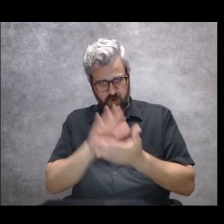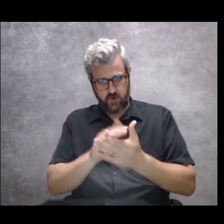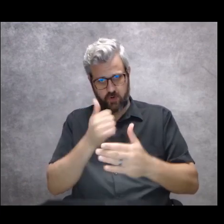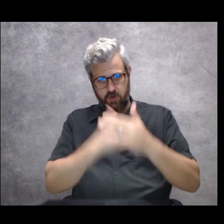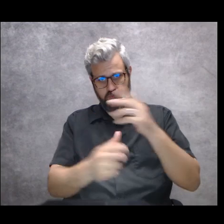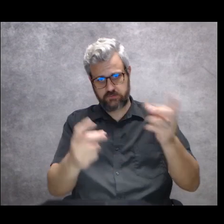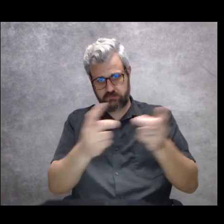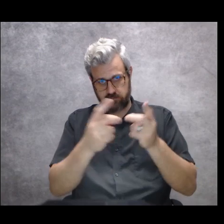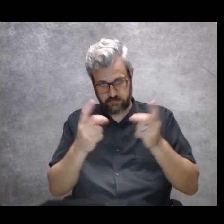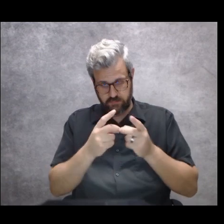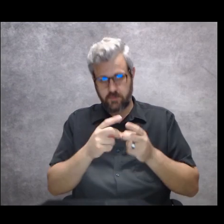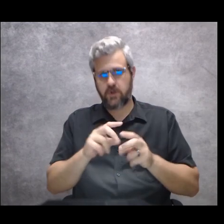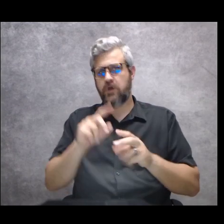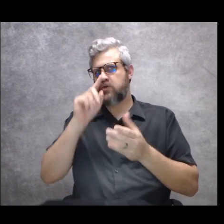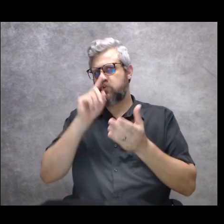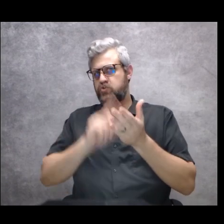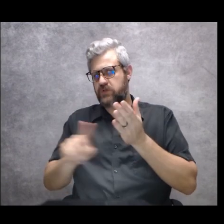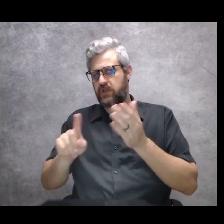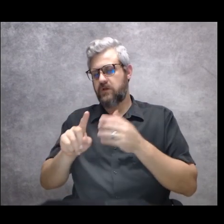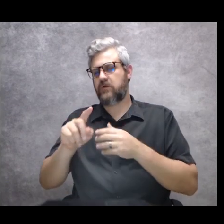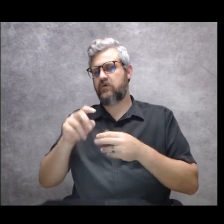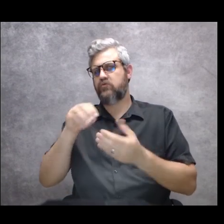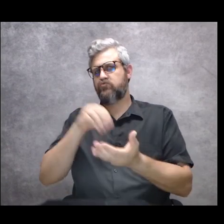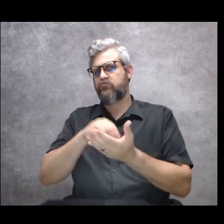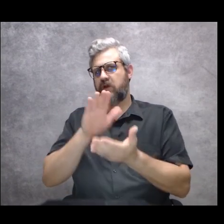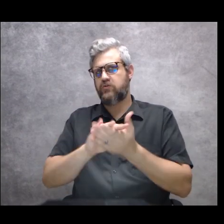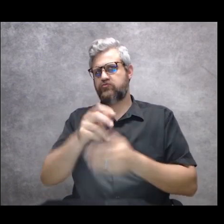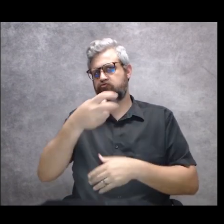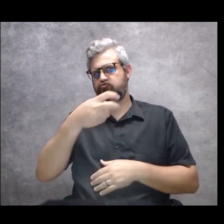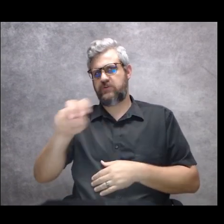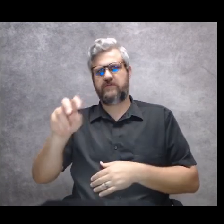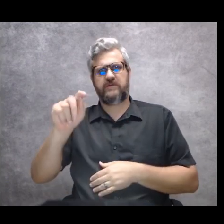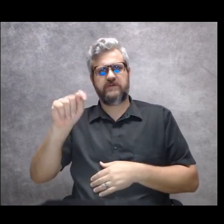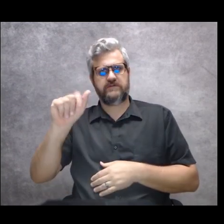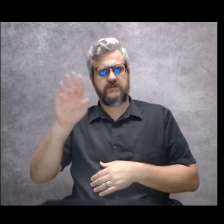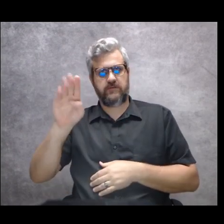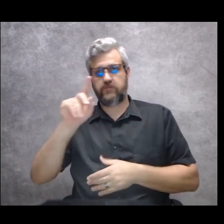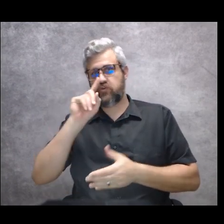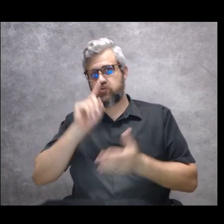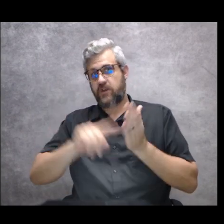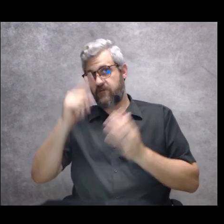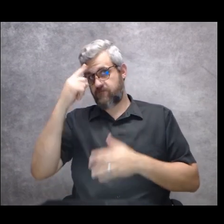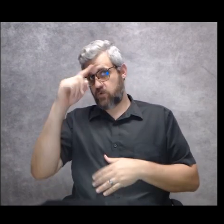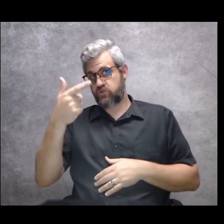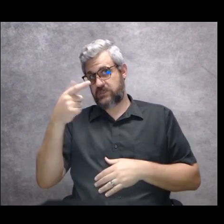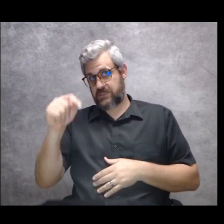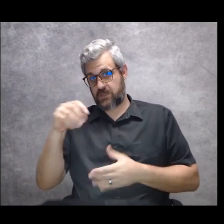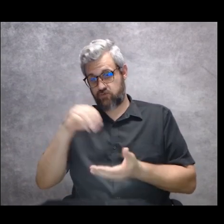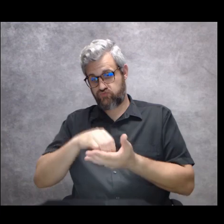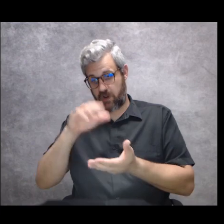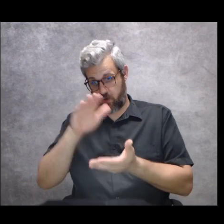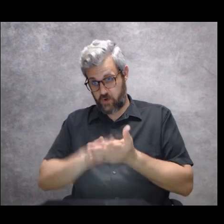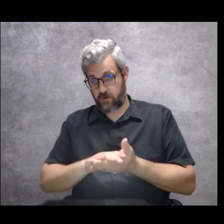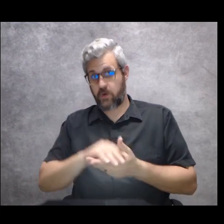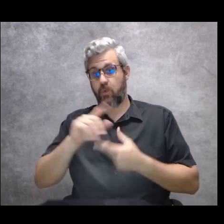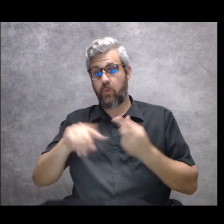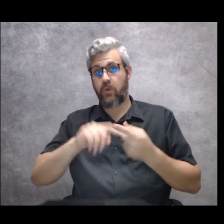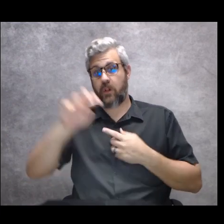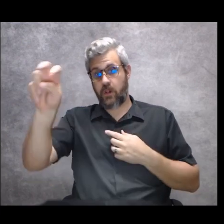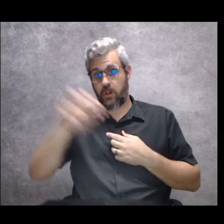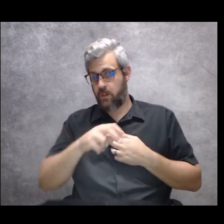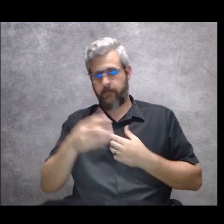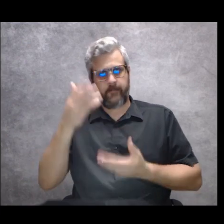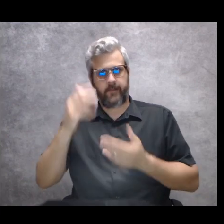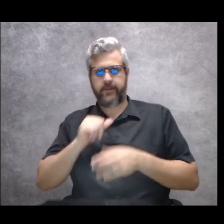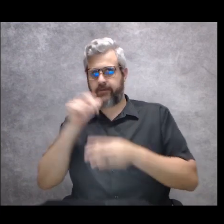Transfer tab to see if there is a GT record that was not imported when the student transferred. If there is